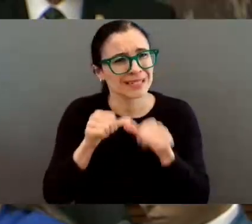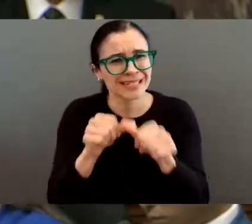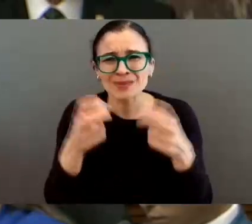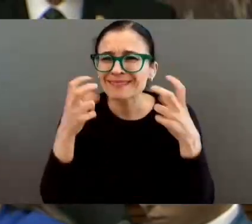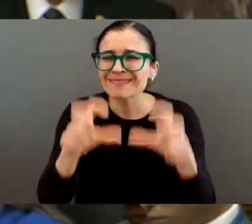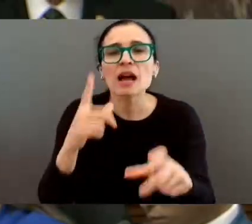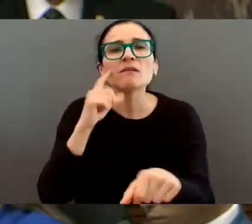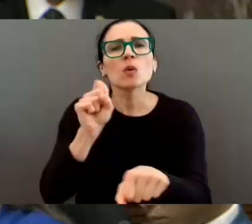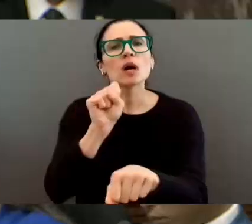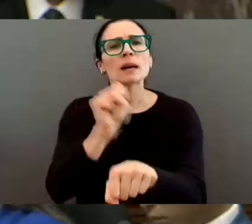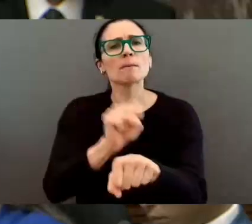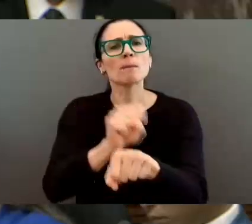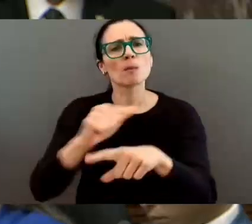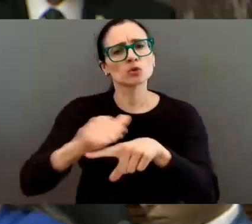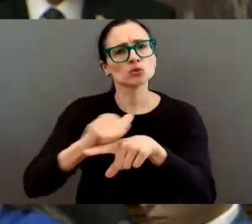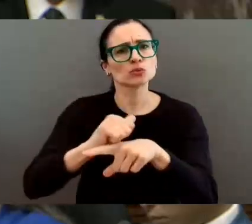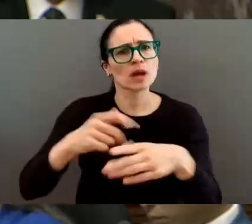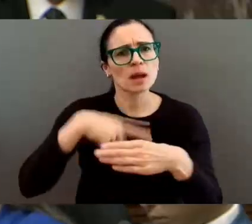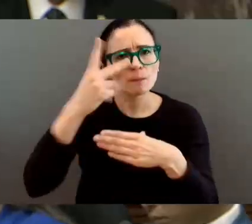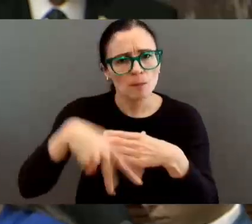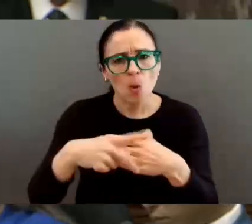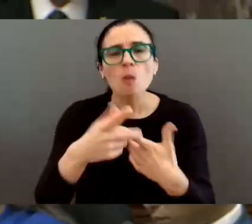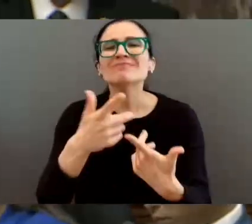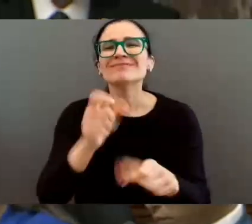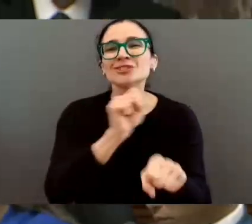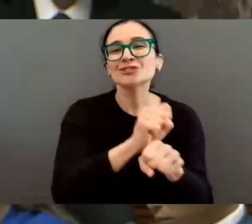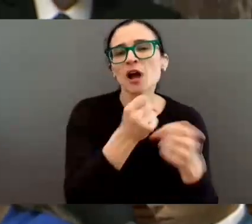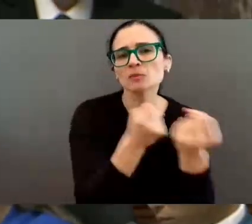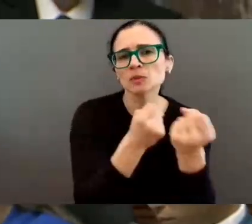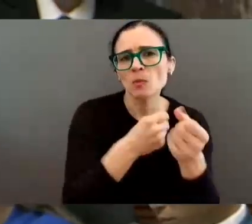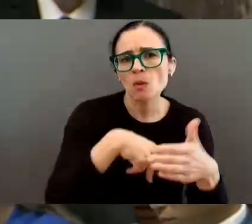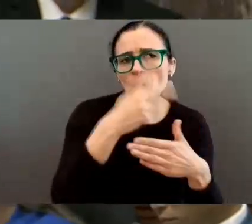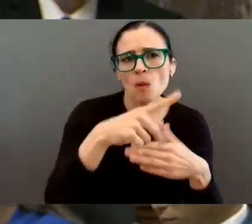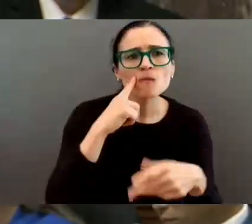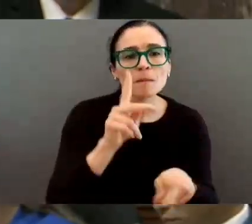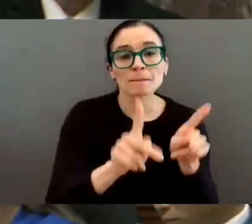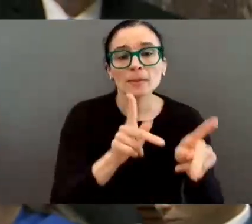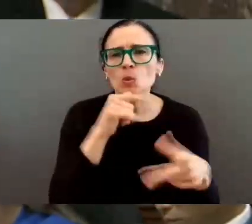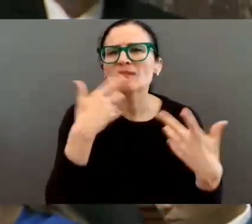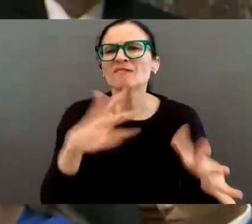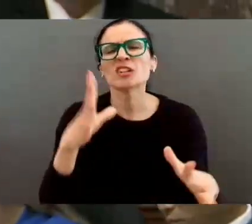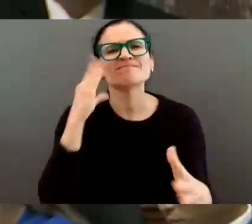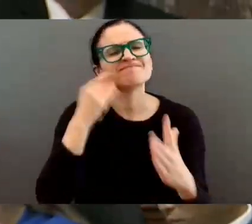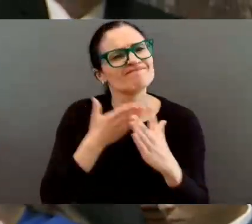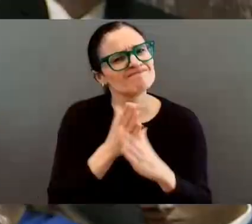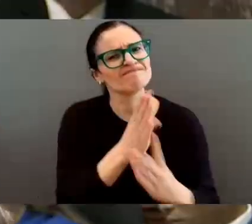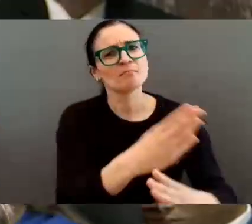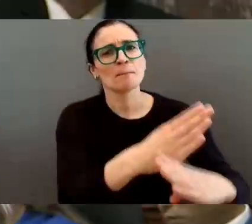been fully committed to, but the member, it's a very fair point. It's work we're going to continue to do. Thank you.